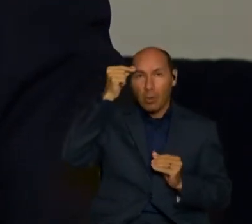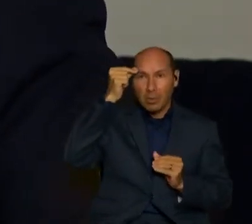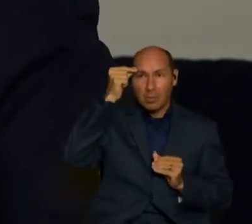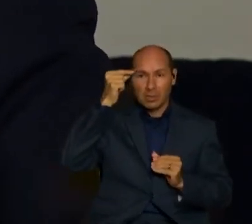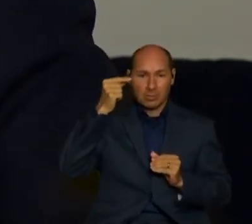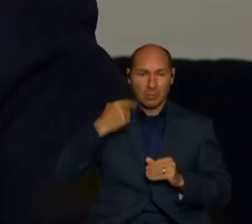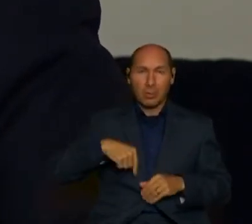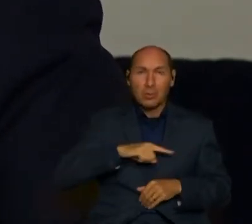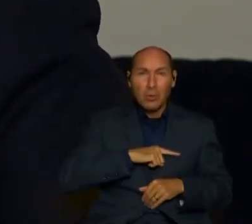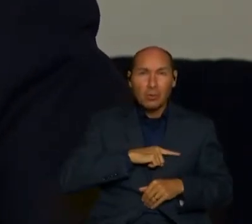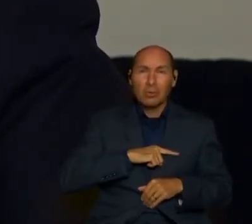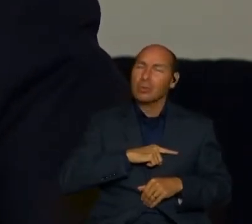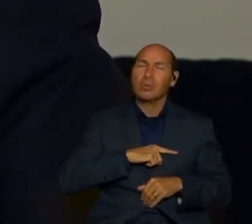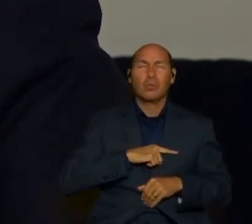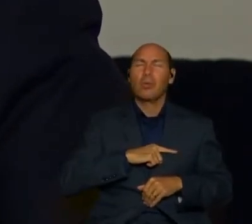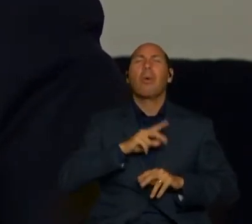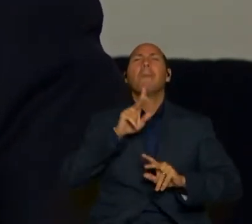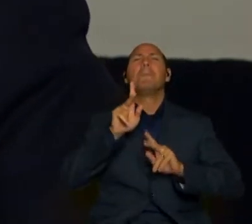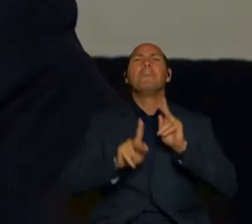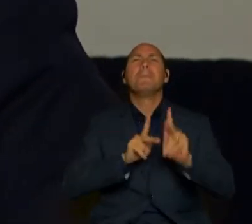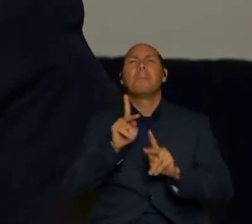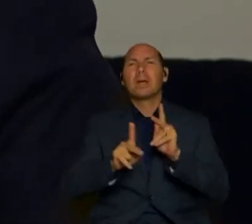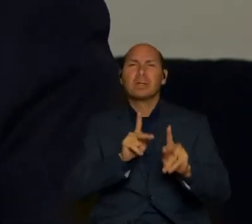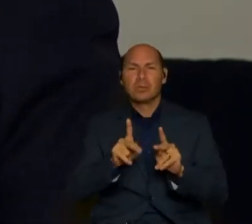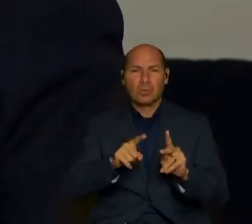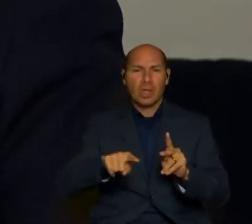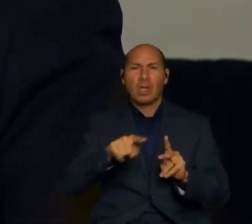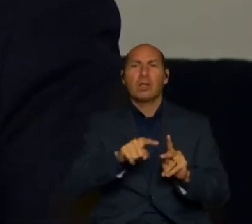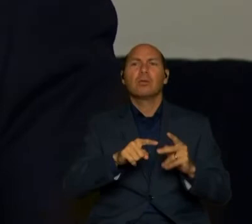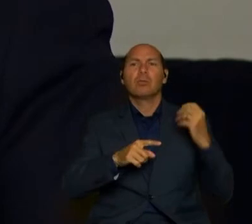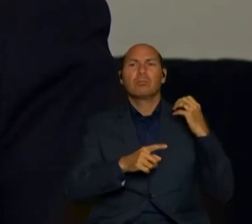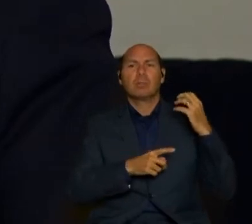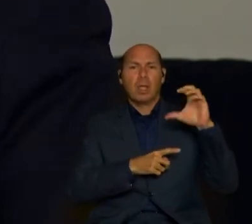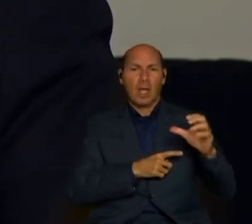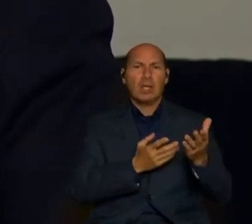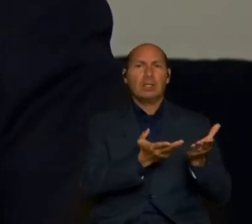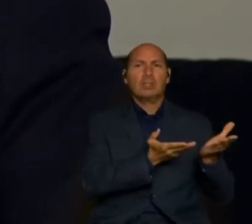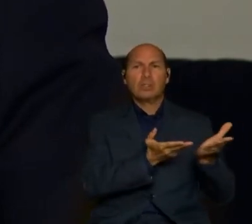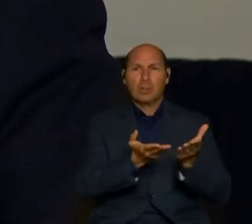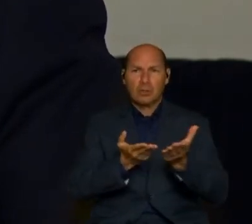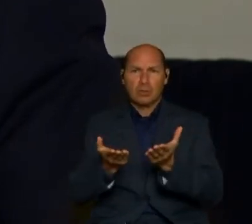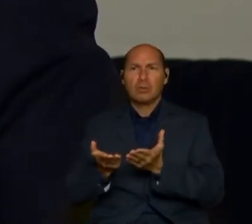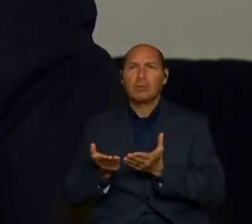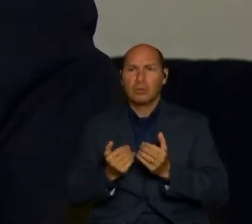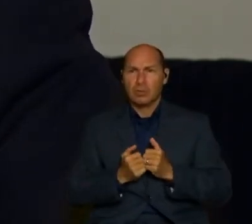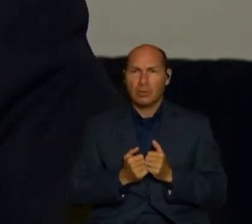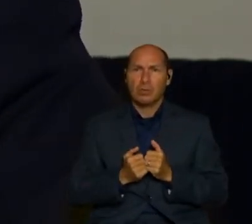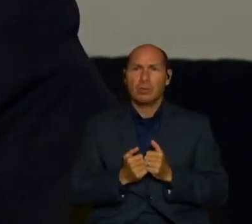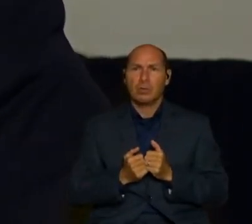about the people that we're tasked to serve, the people who every day depend on us on